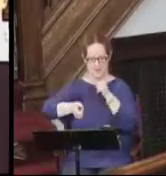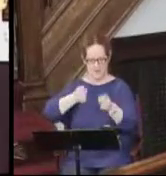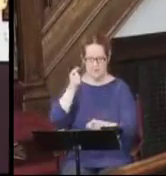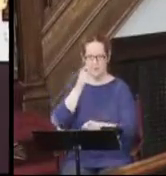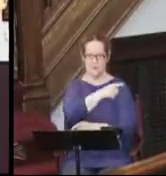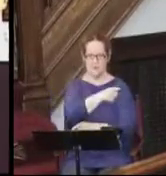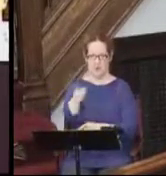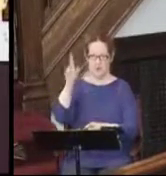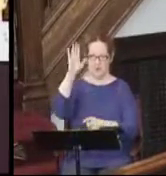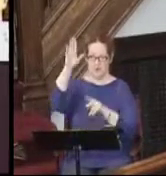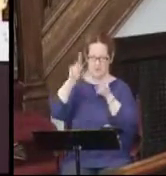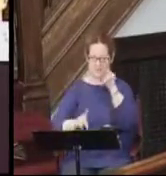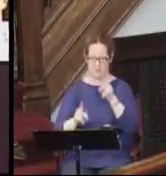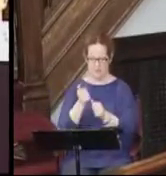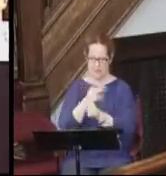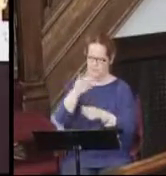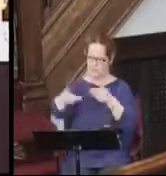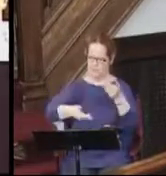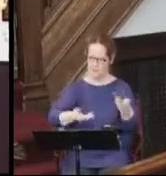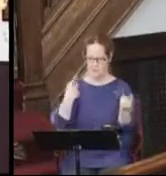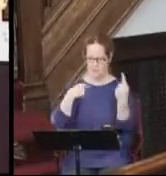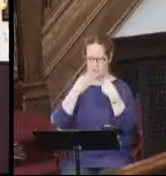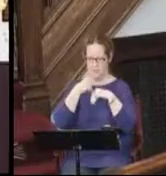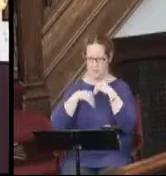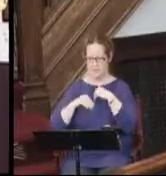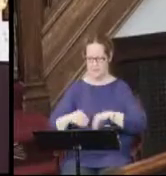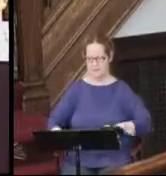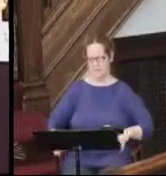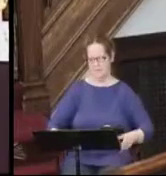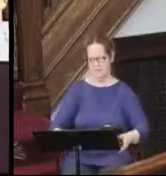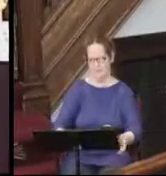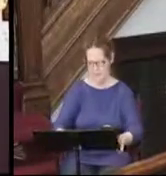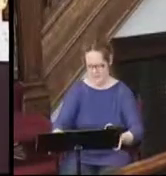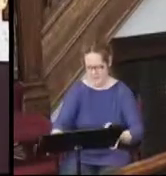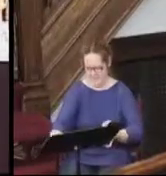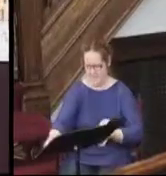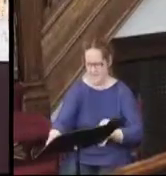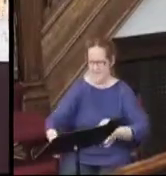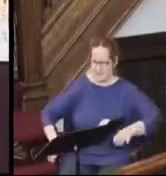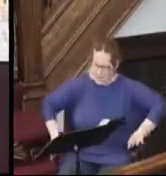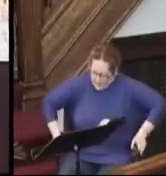God, and we are the people of God. All are welcome to come and receive. Amen. Amen.